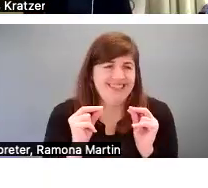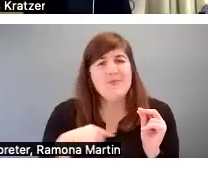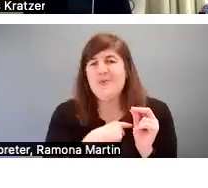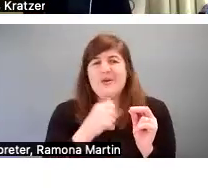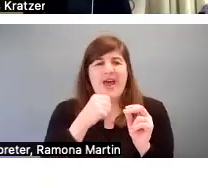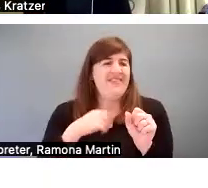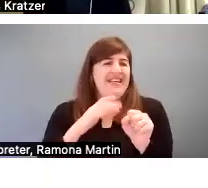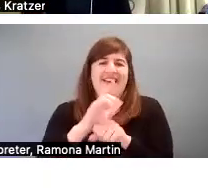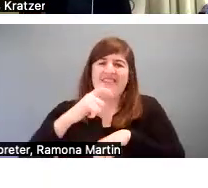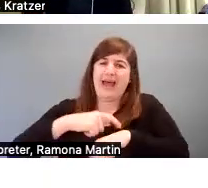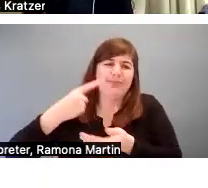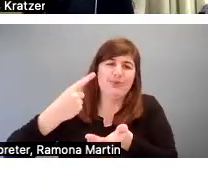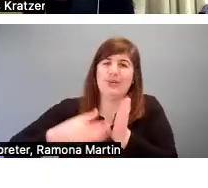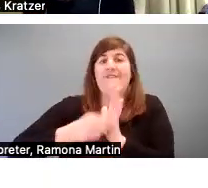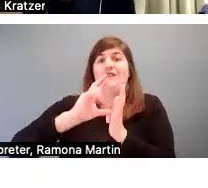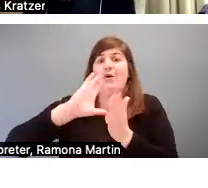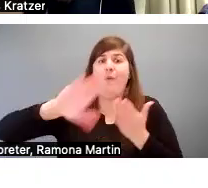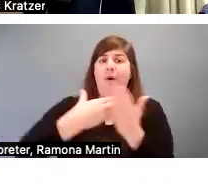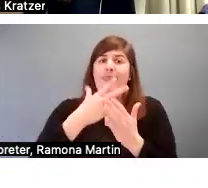have enough time to cover all of them.